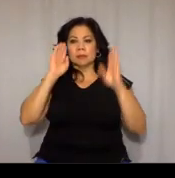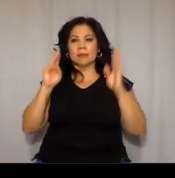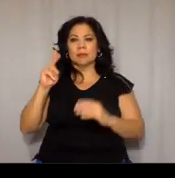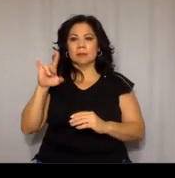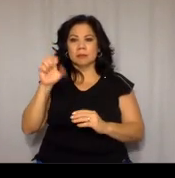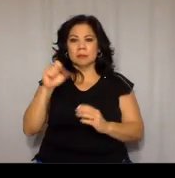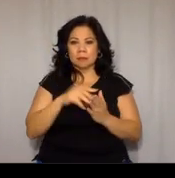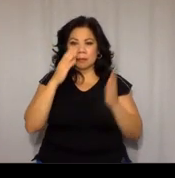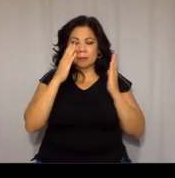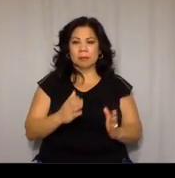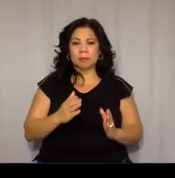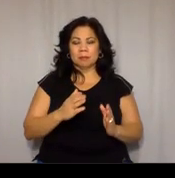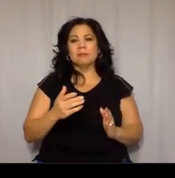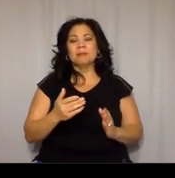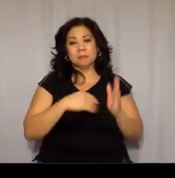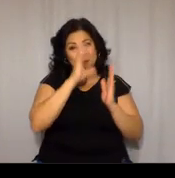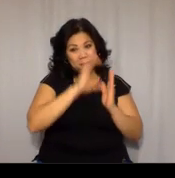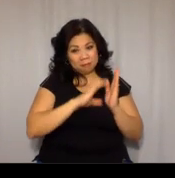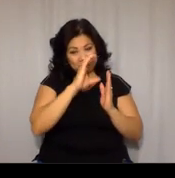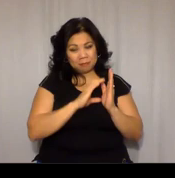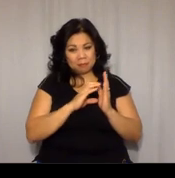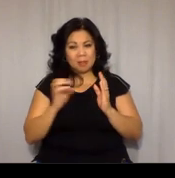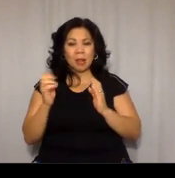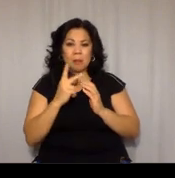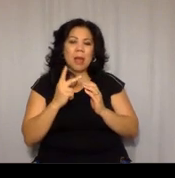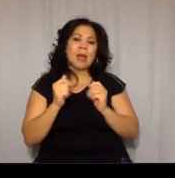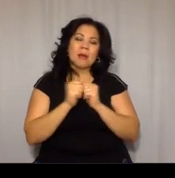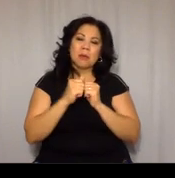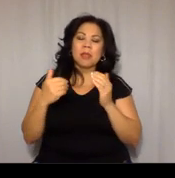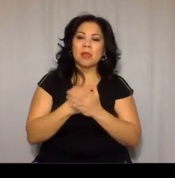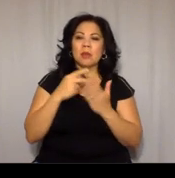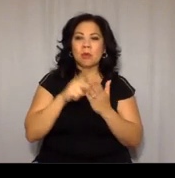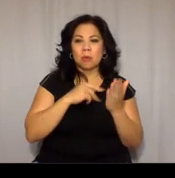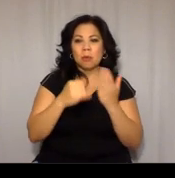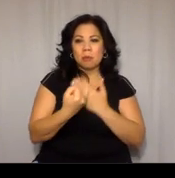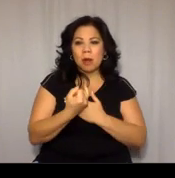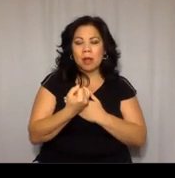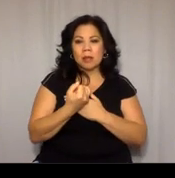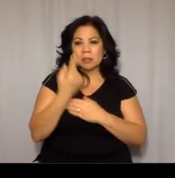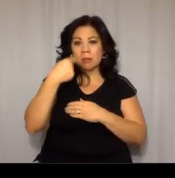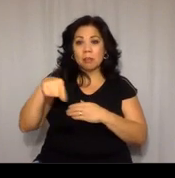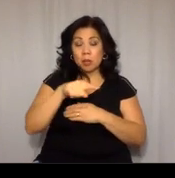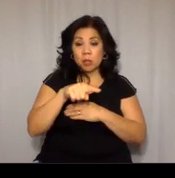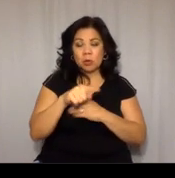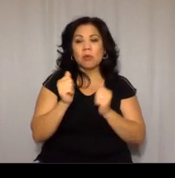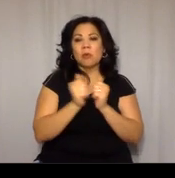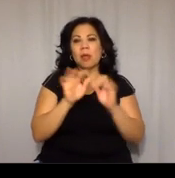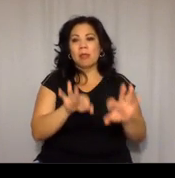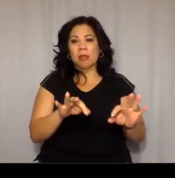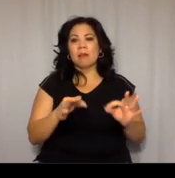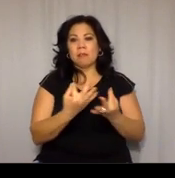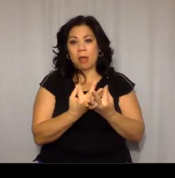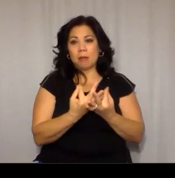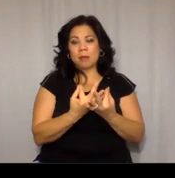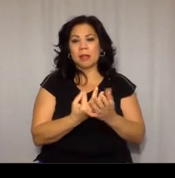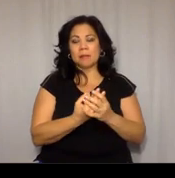Hello, Miles Mustangs. It's Carolyn, the art lady, back again with another family art project for this